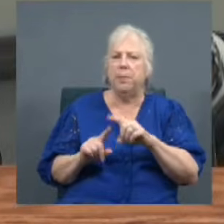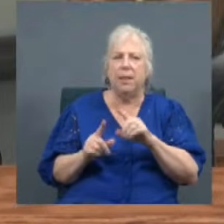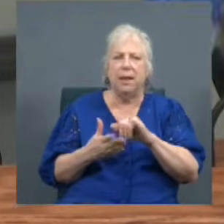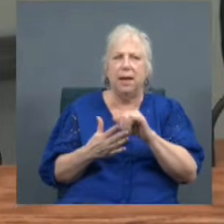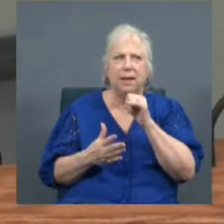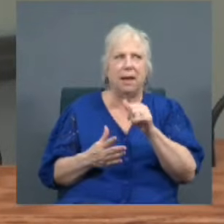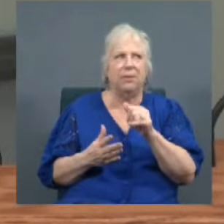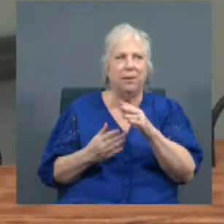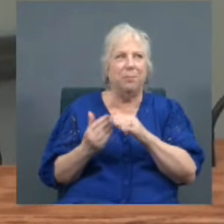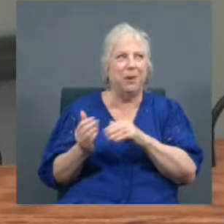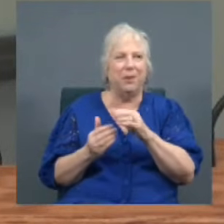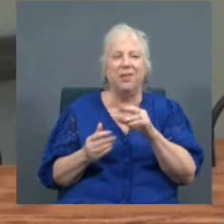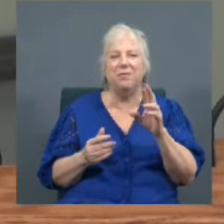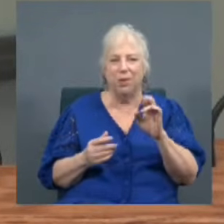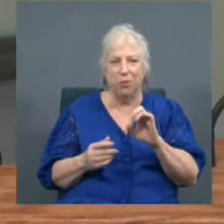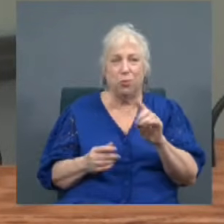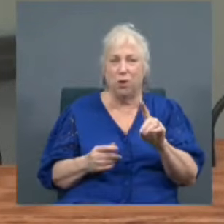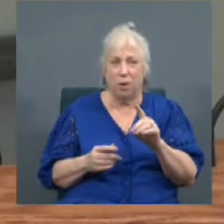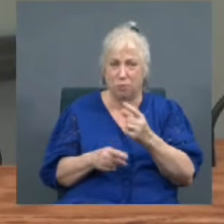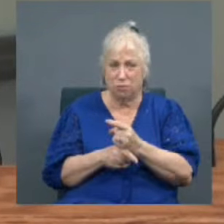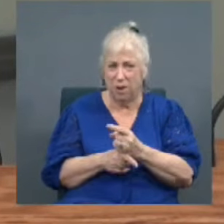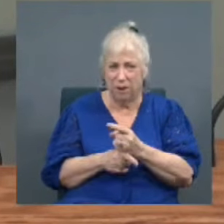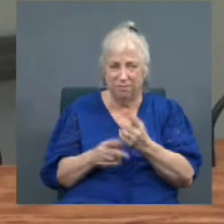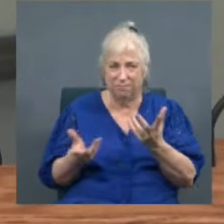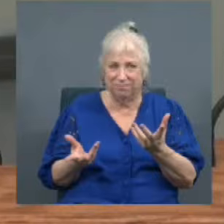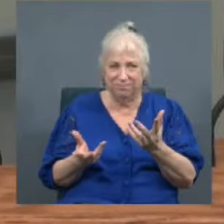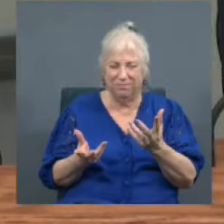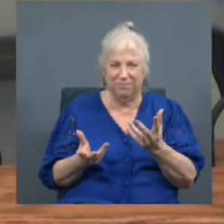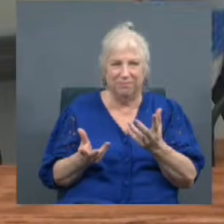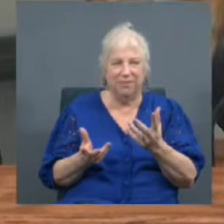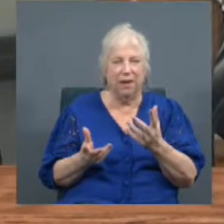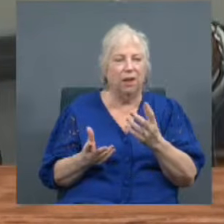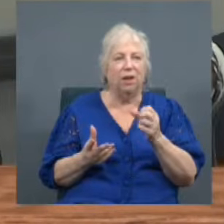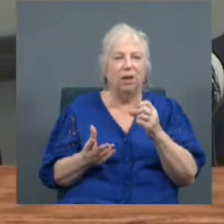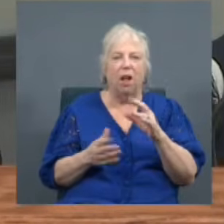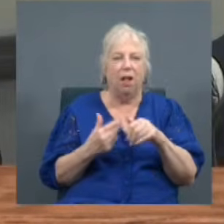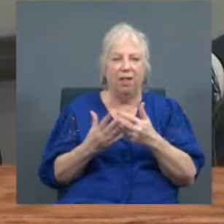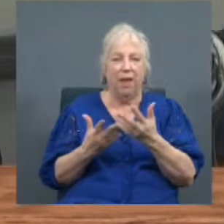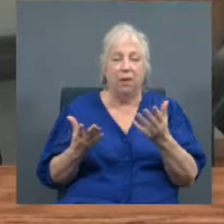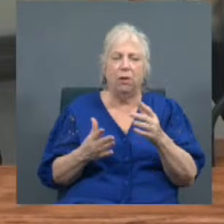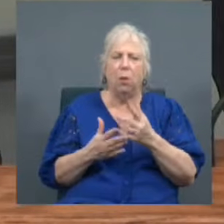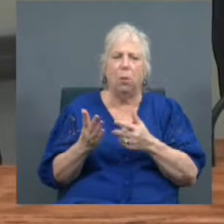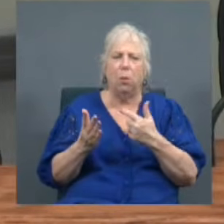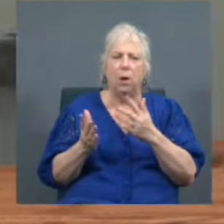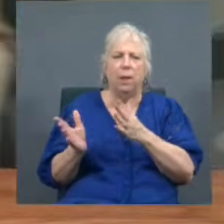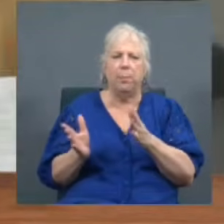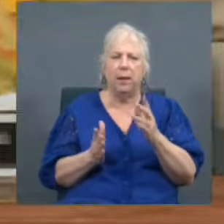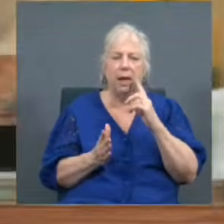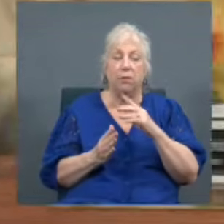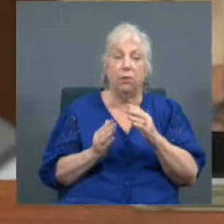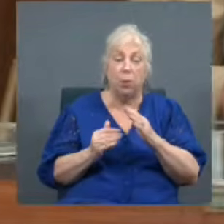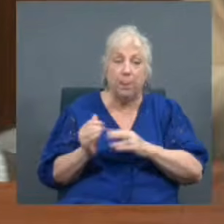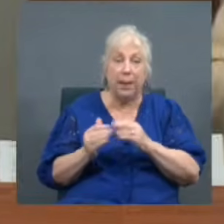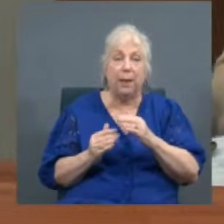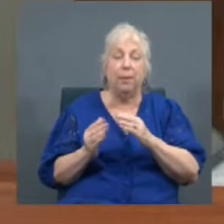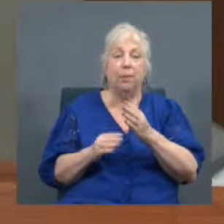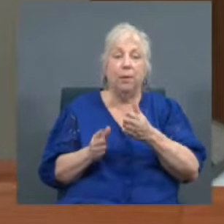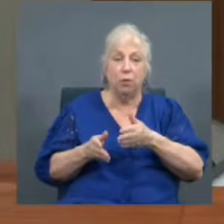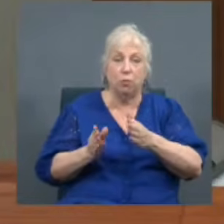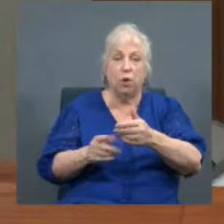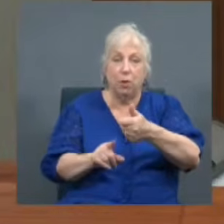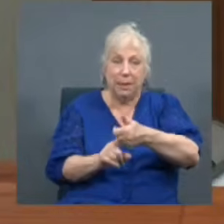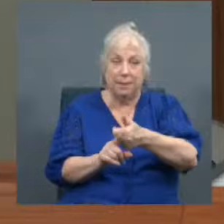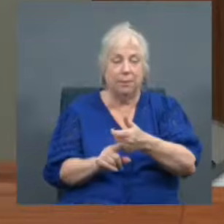design and Correct. right-of-way and all that kind of stuff. So what do we have plans for the road build?